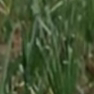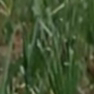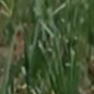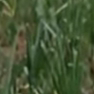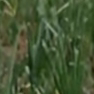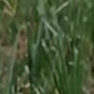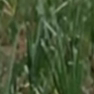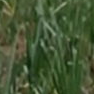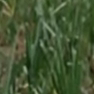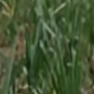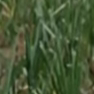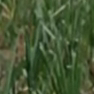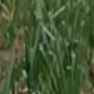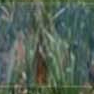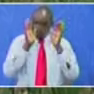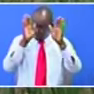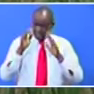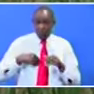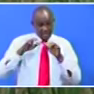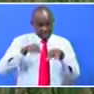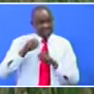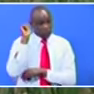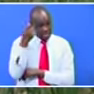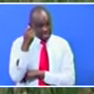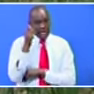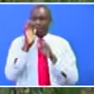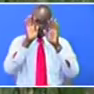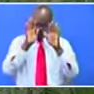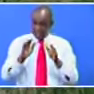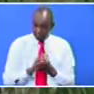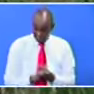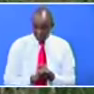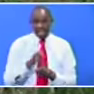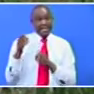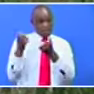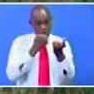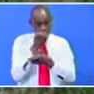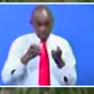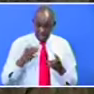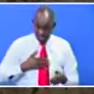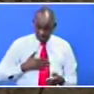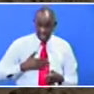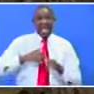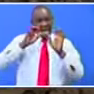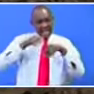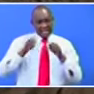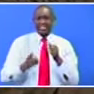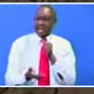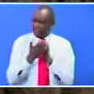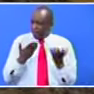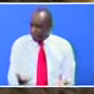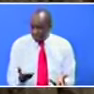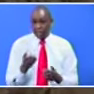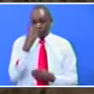There is no disputing the importance of agriculture to Kenyan livelihoods and our economy. Agriculture contributes